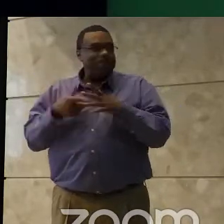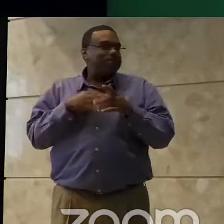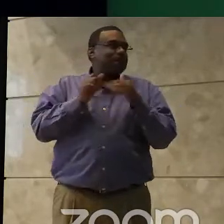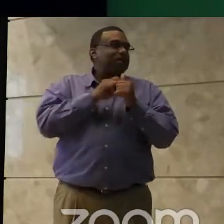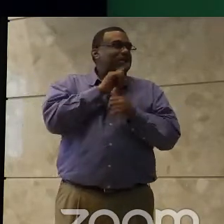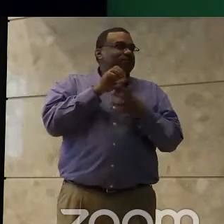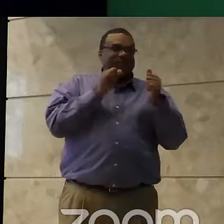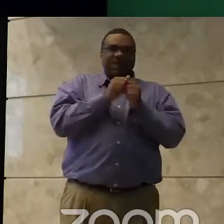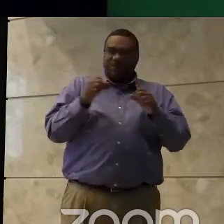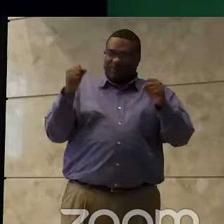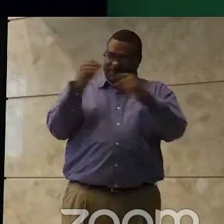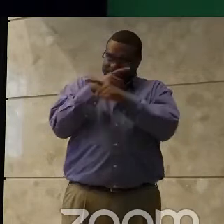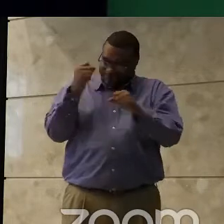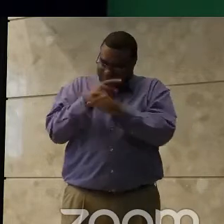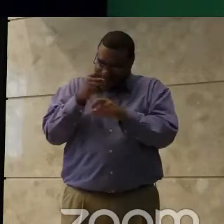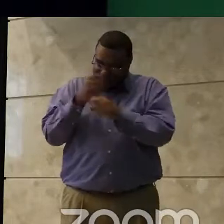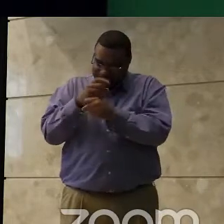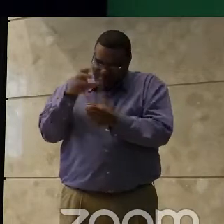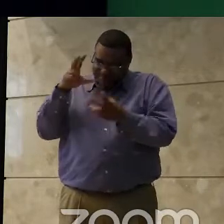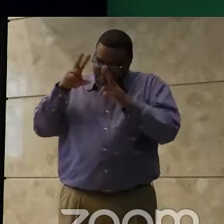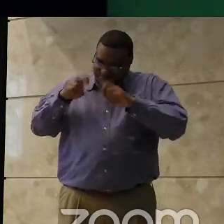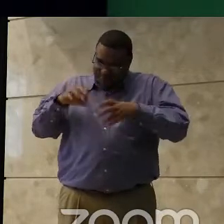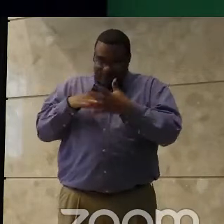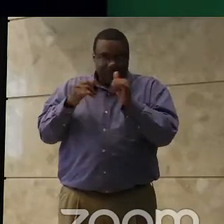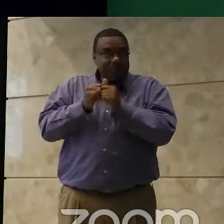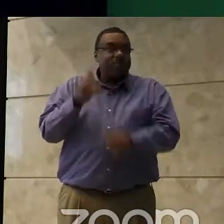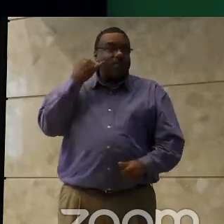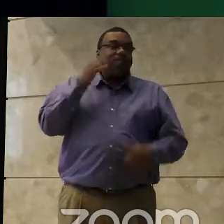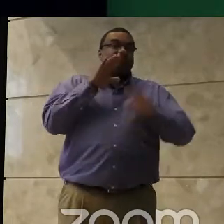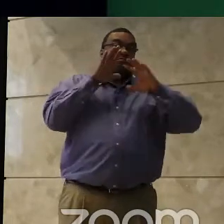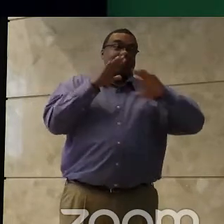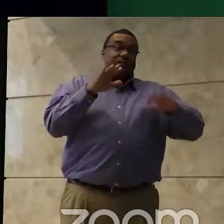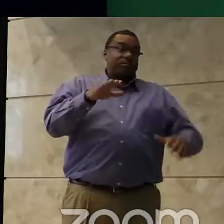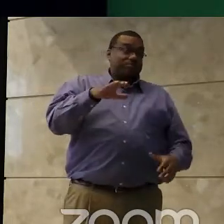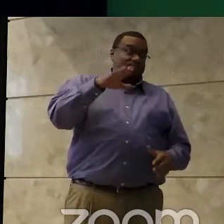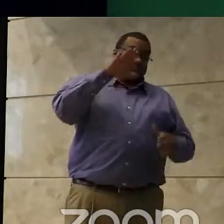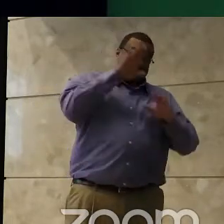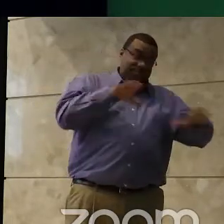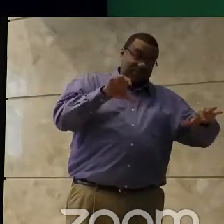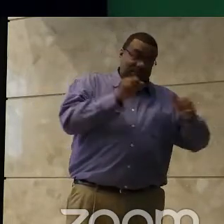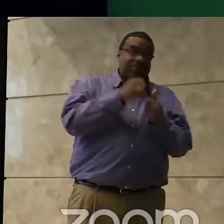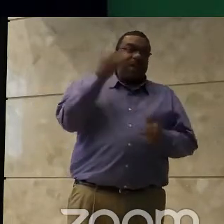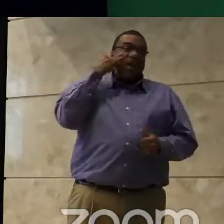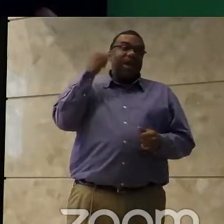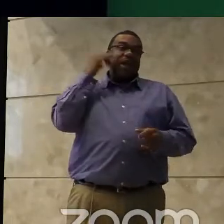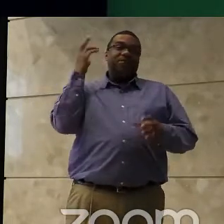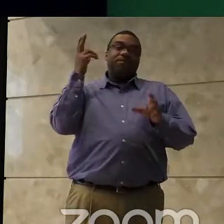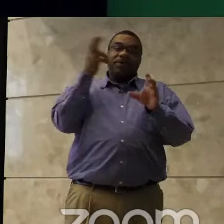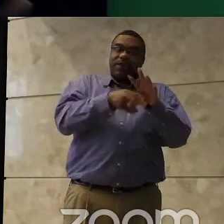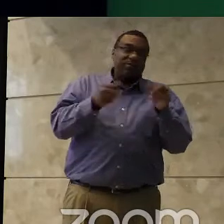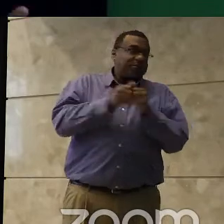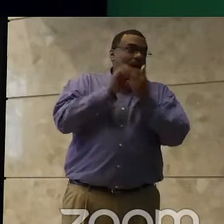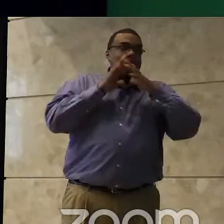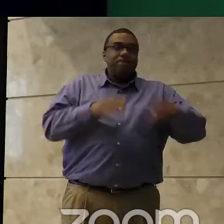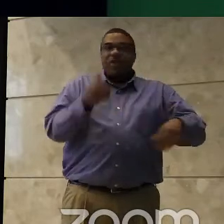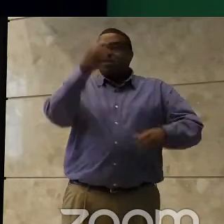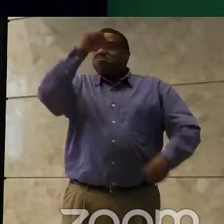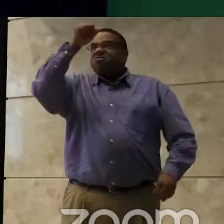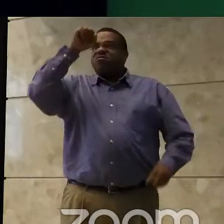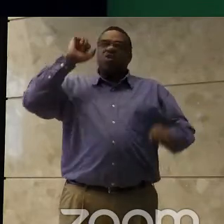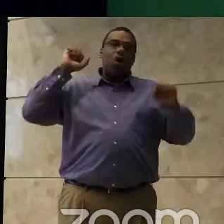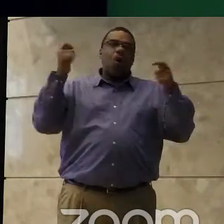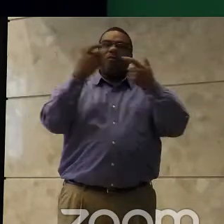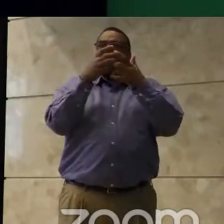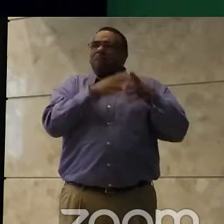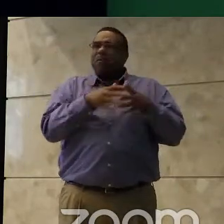little algebra. And the man at the lectern says, if the children participate in this peaceful protest, all of America will understand